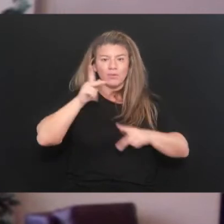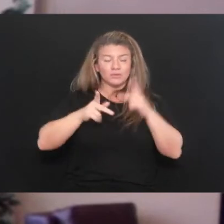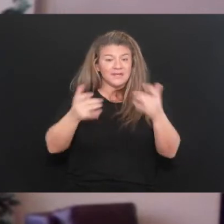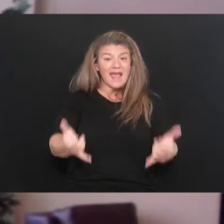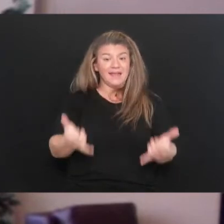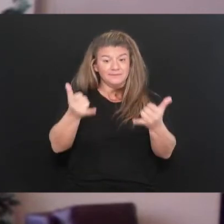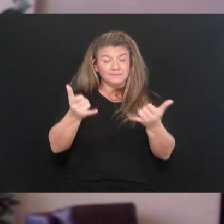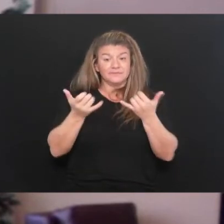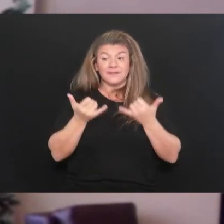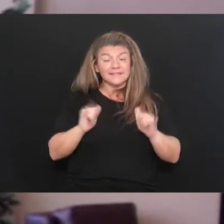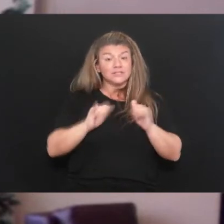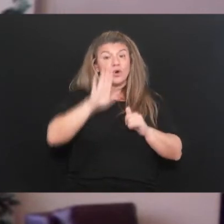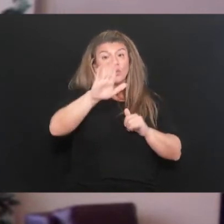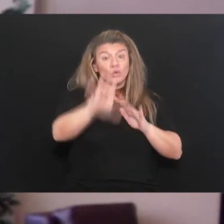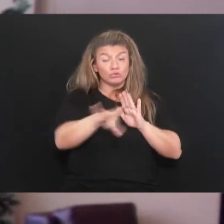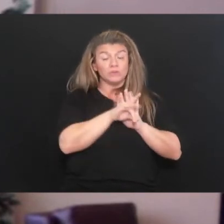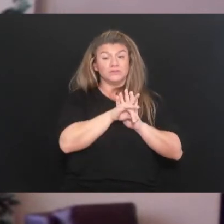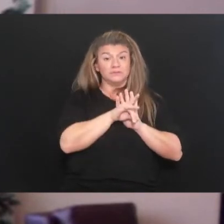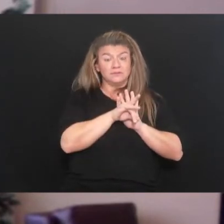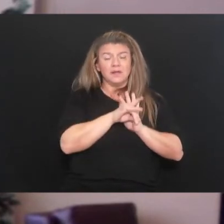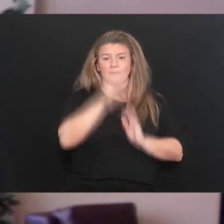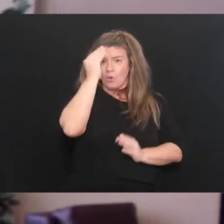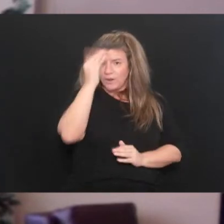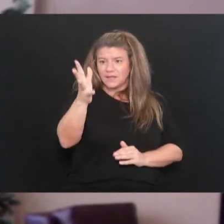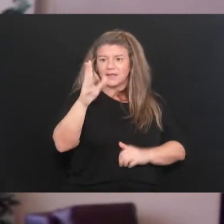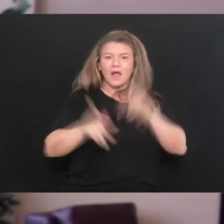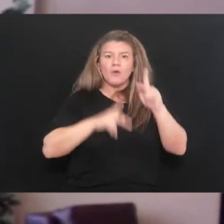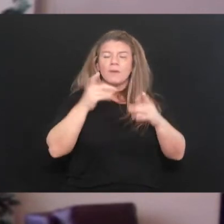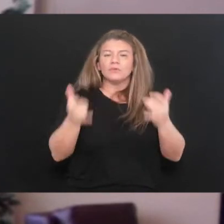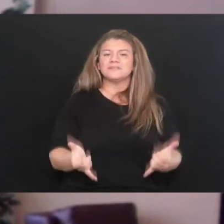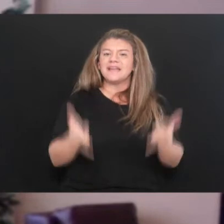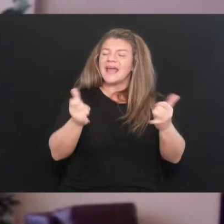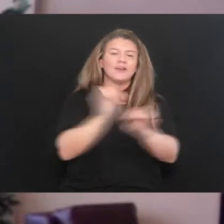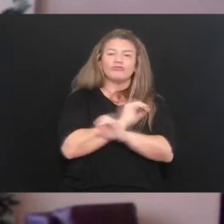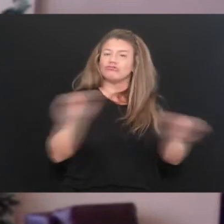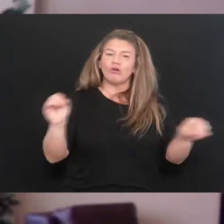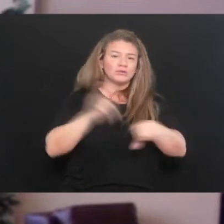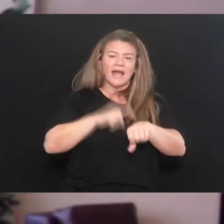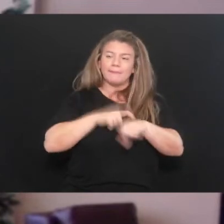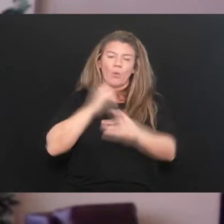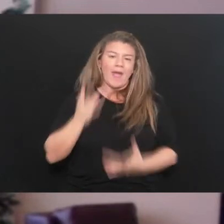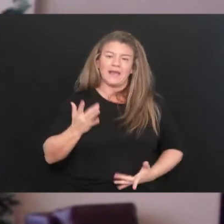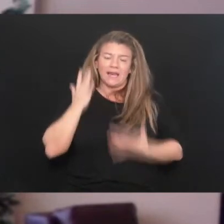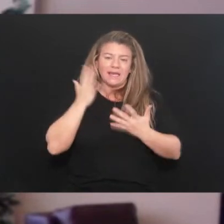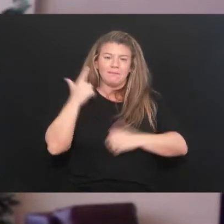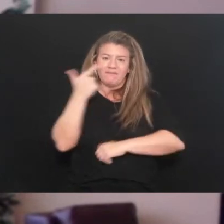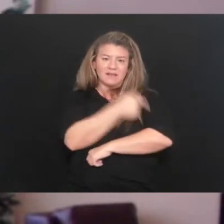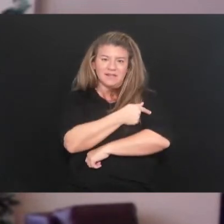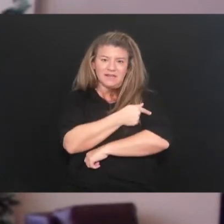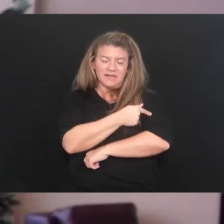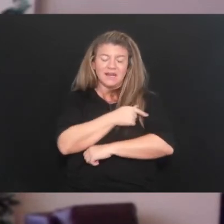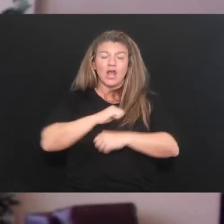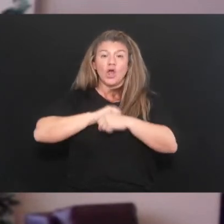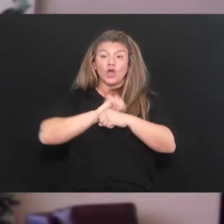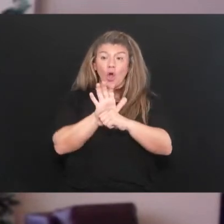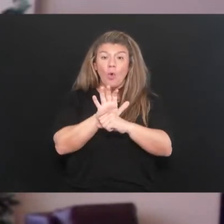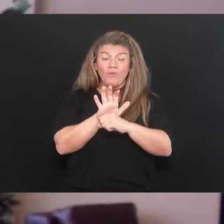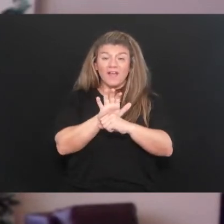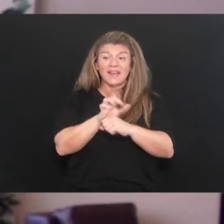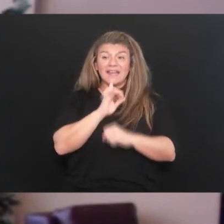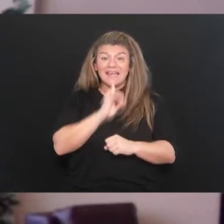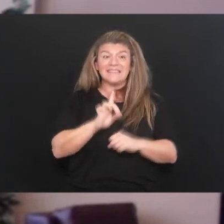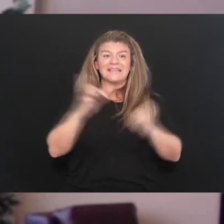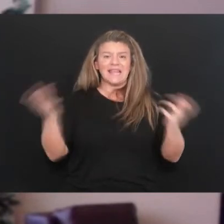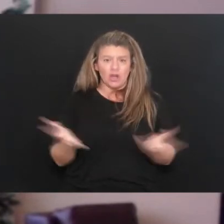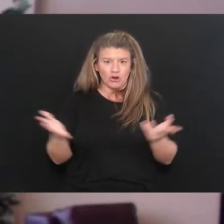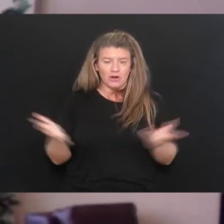still your choice, but we'll tell people today that there is no time to wait to be vaccinated. COVID is fully here in